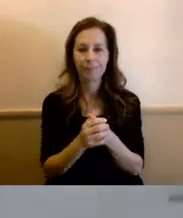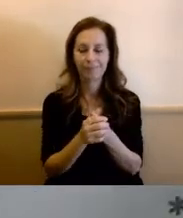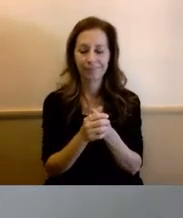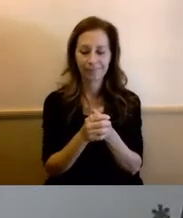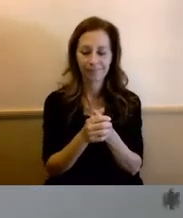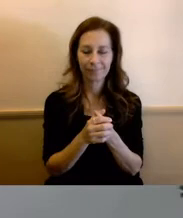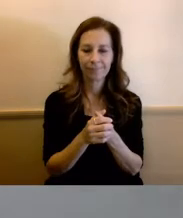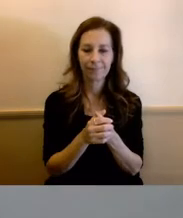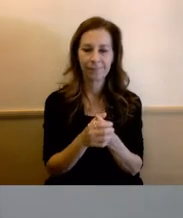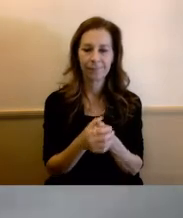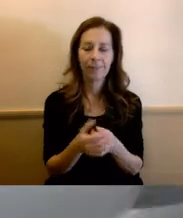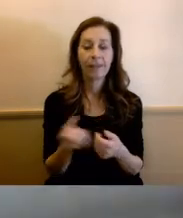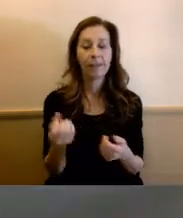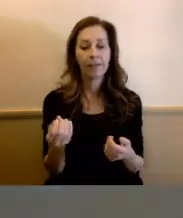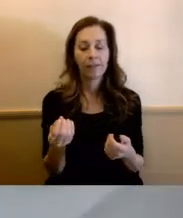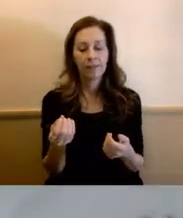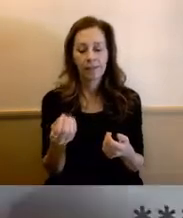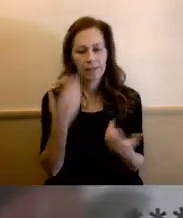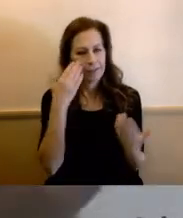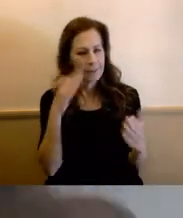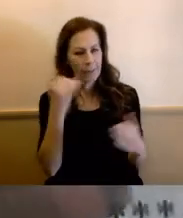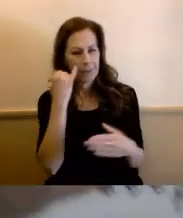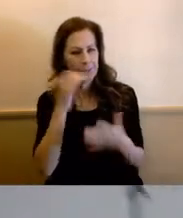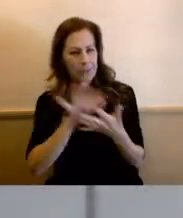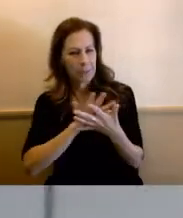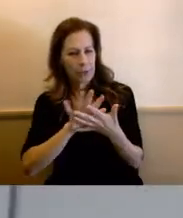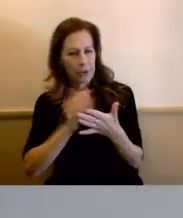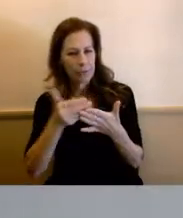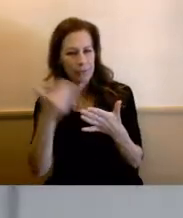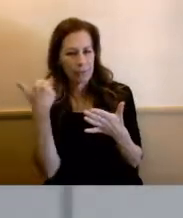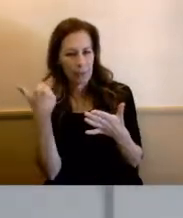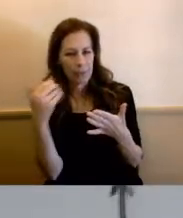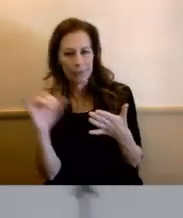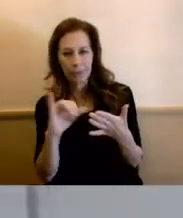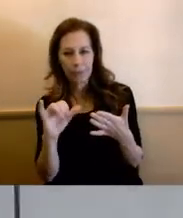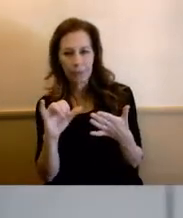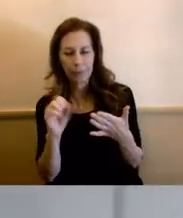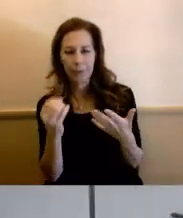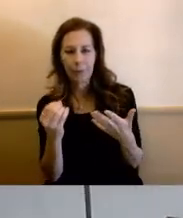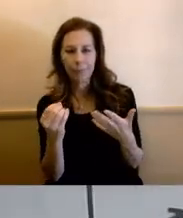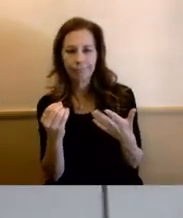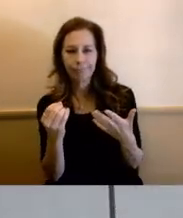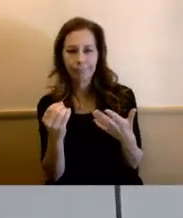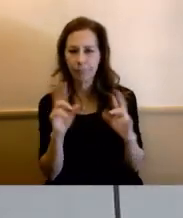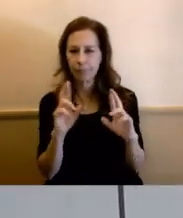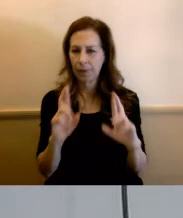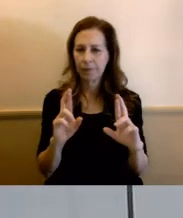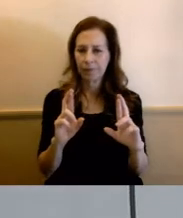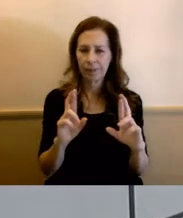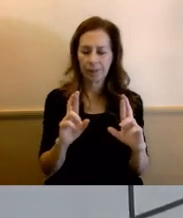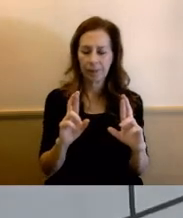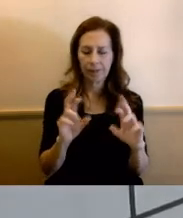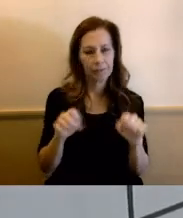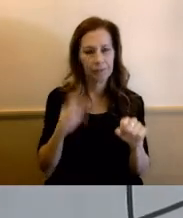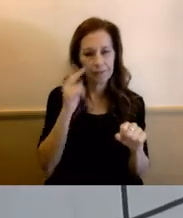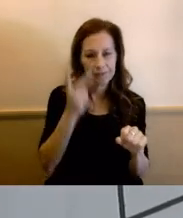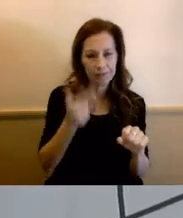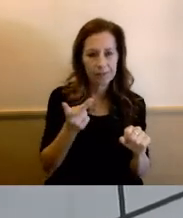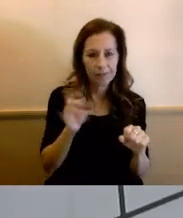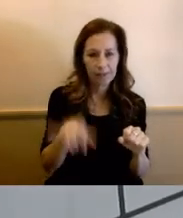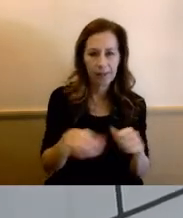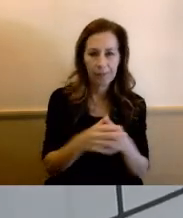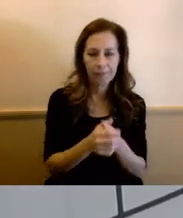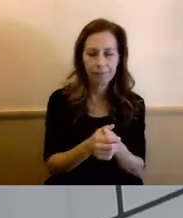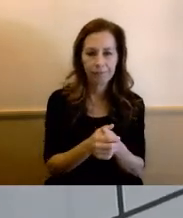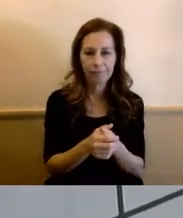So I'm not sure if it was blurry before too, so hopefully you were able to see this. Okay,